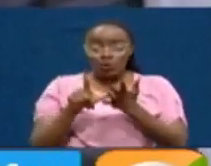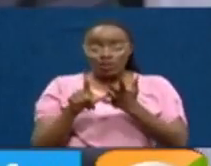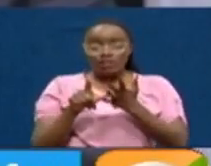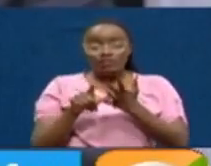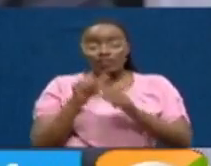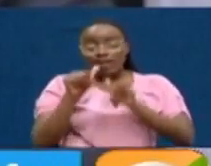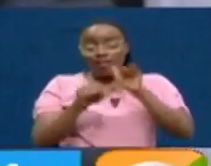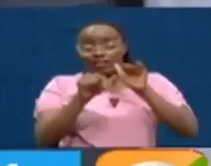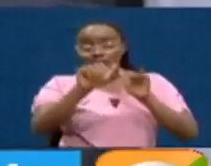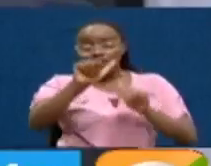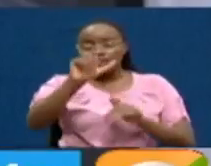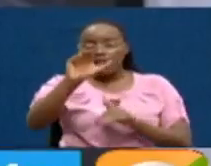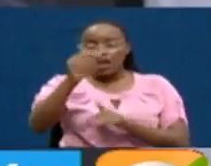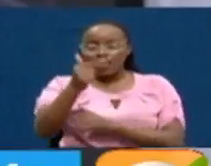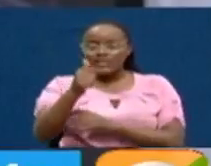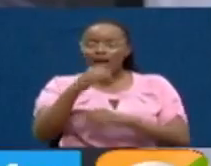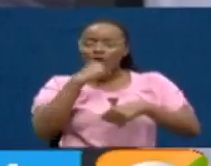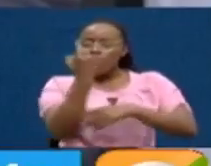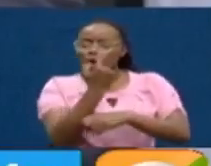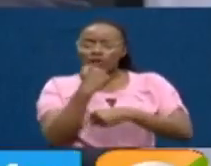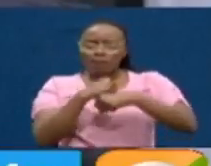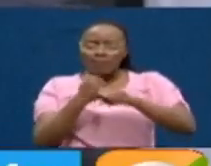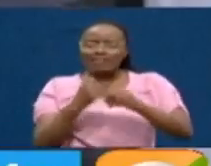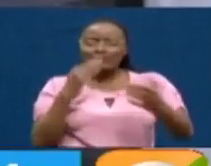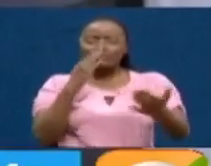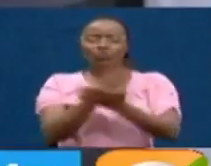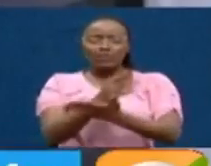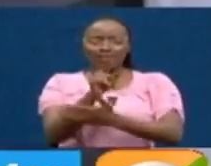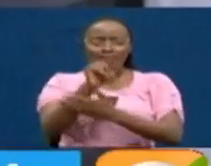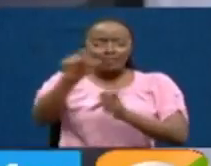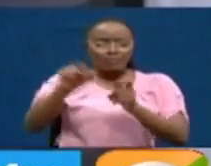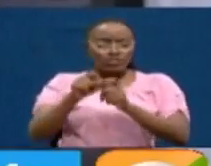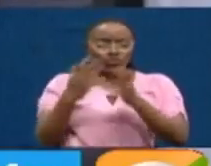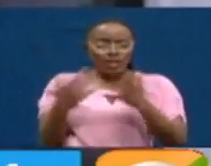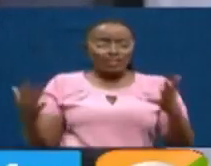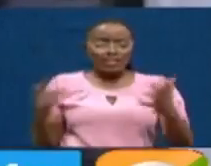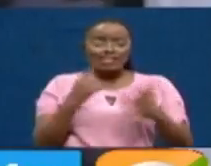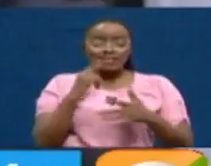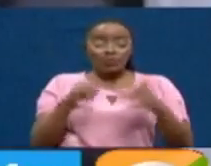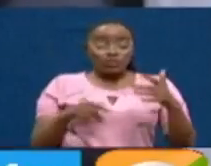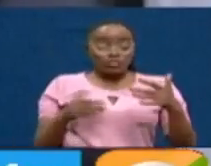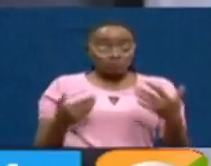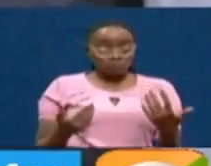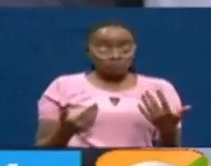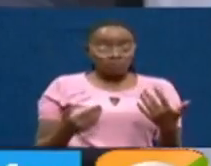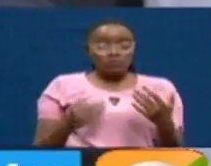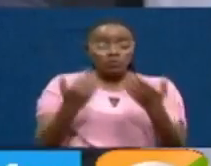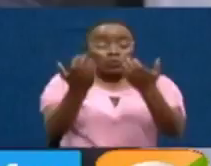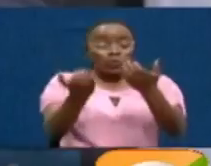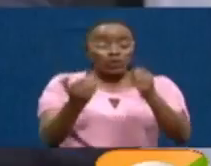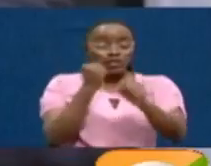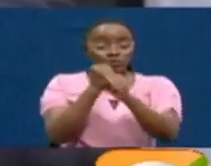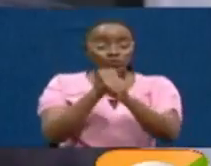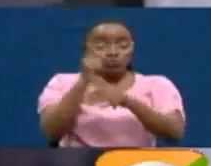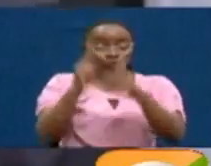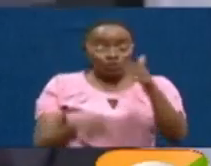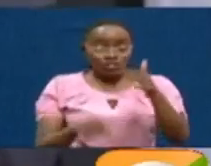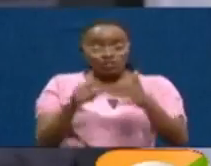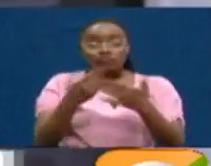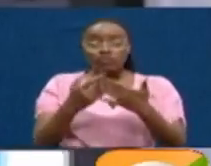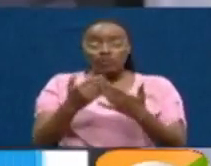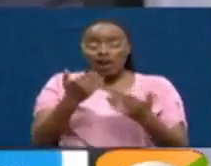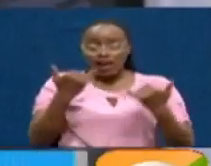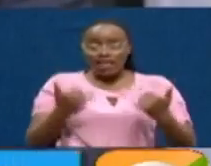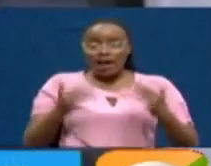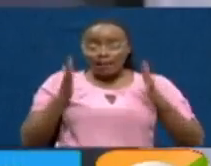that particular act. It's just actualizing some of those particular things and now saying, all right then, what do we need to do to actualize this, that a young